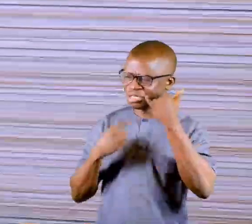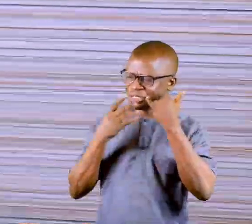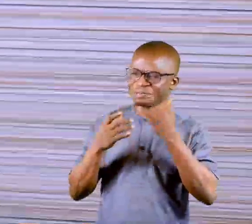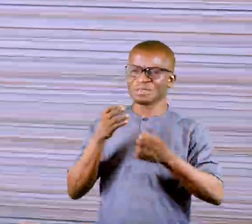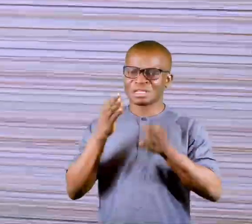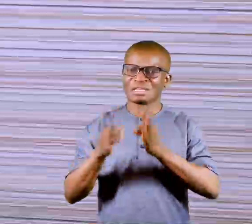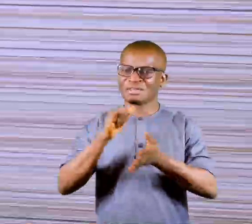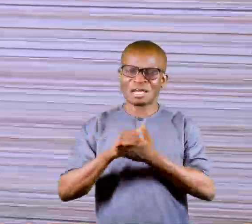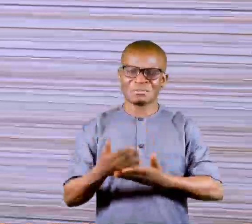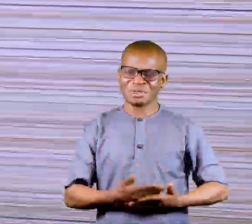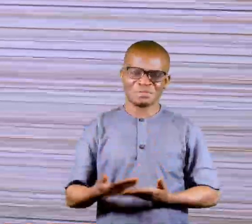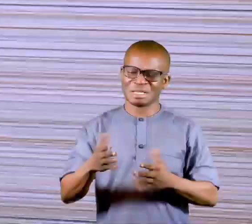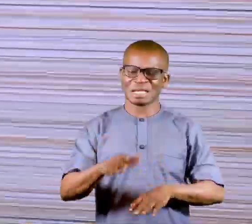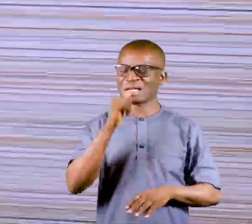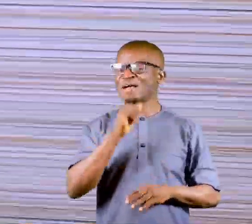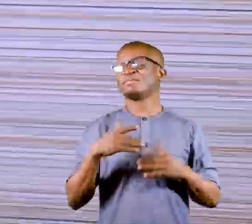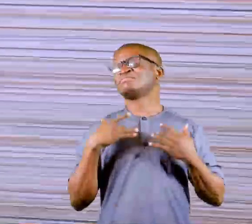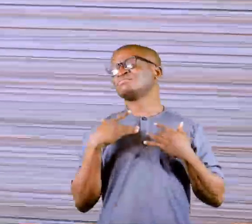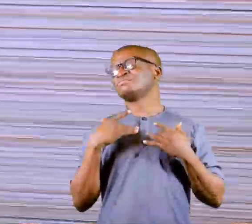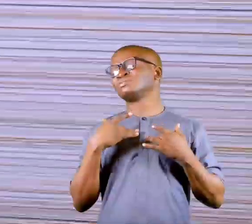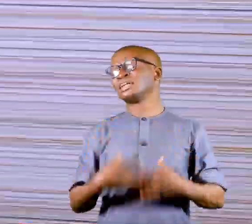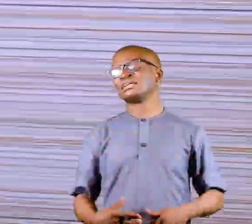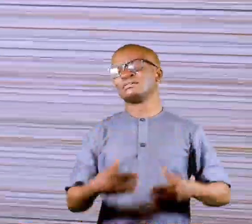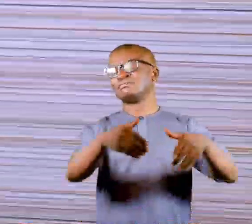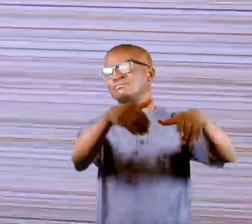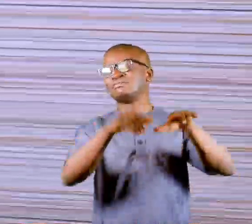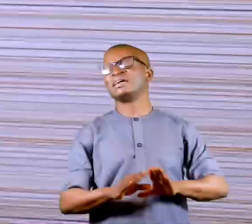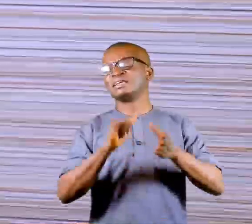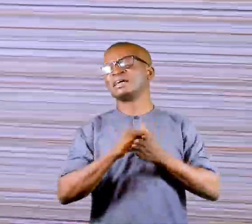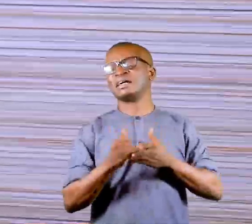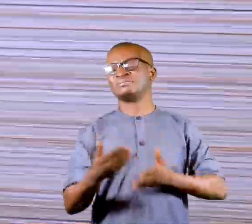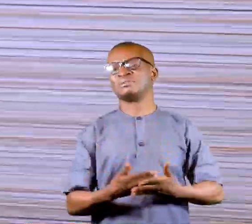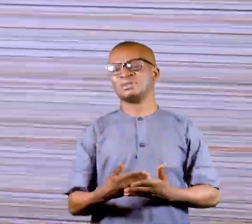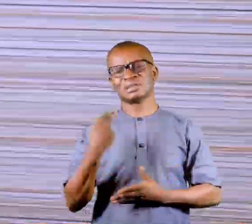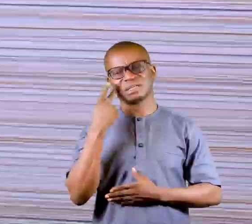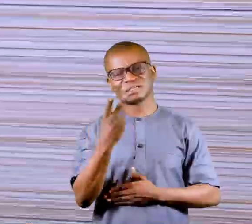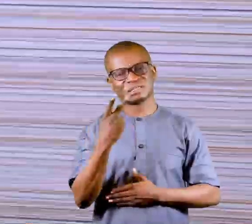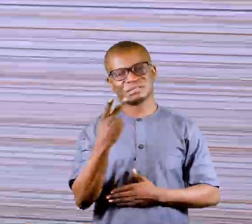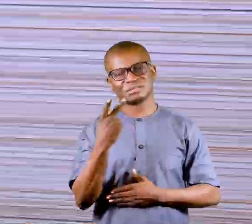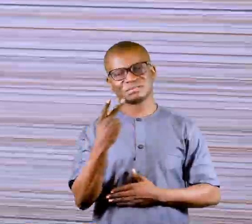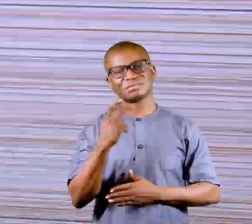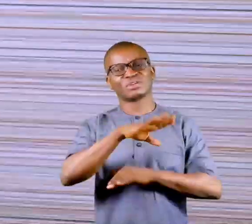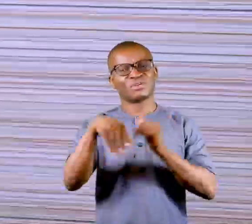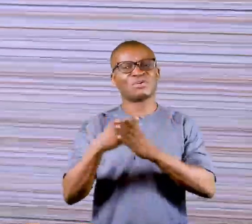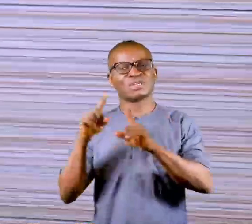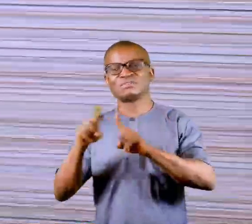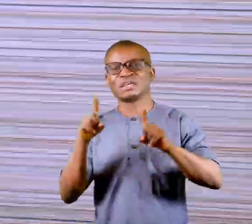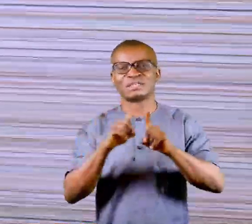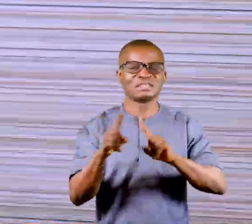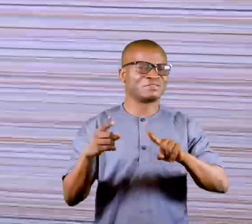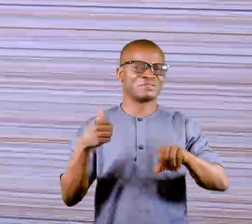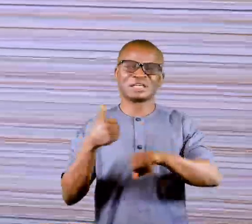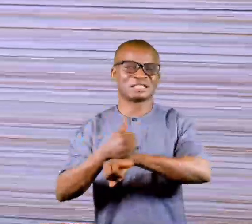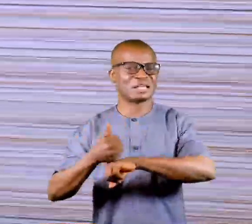no, if that baby dies, I'm tired of that baby, you people should bury the baby. So they subject them to all manner of